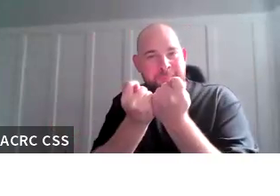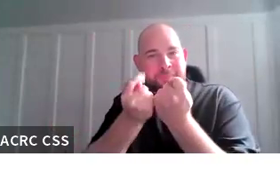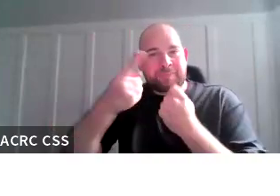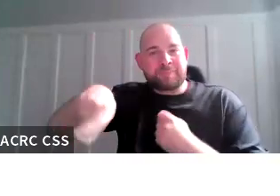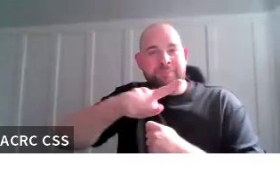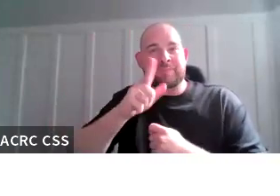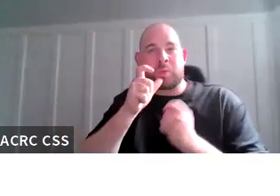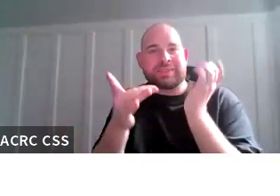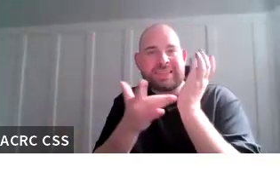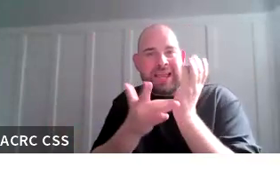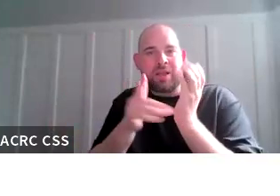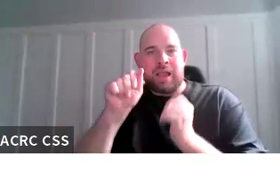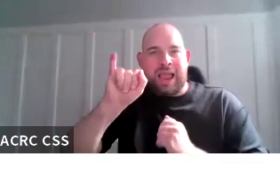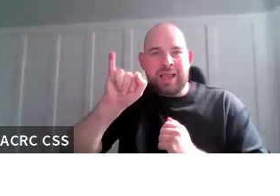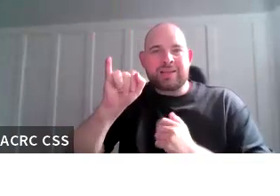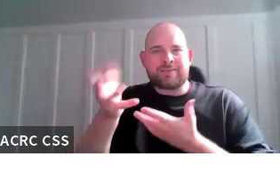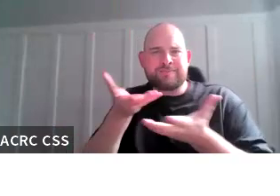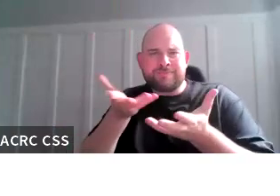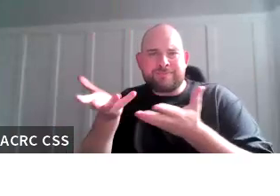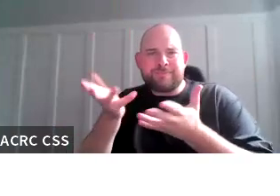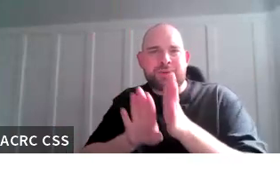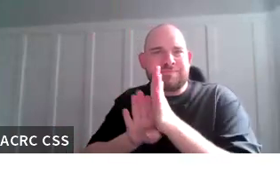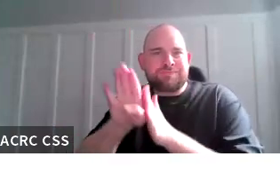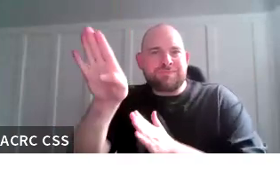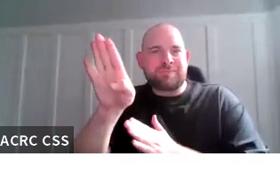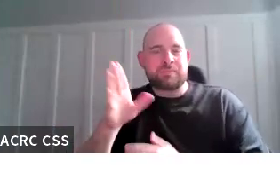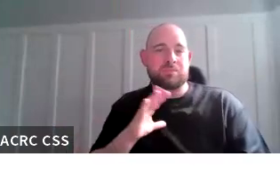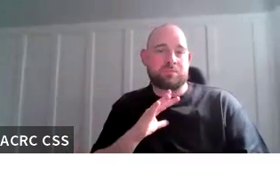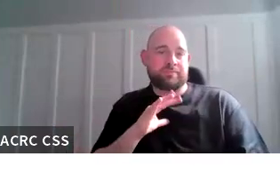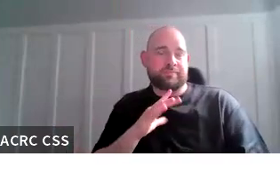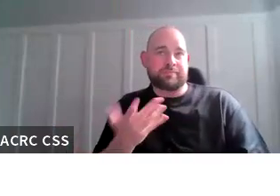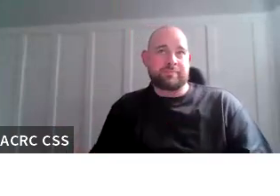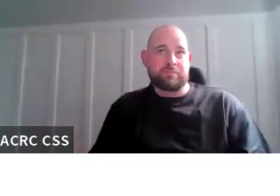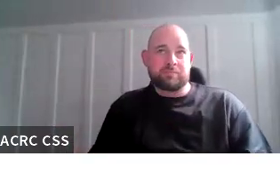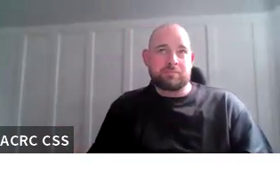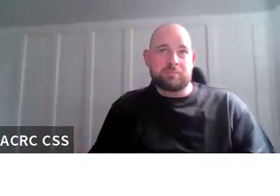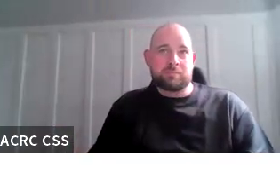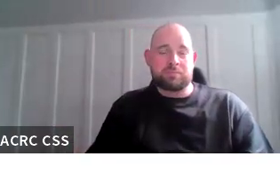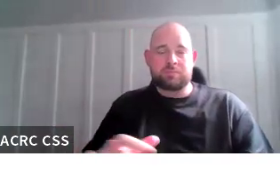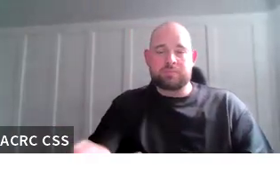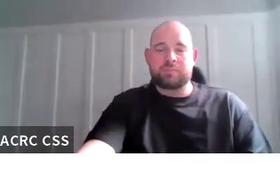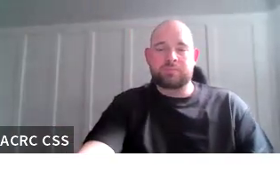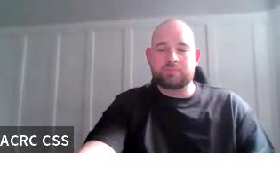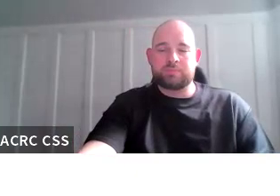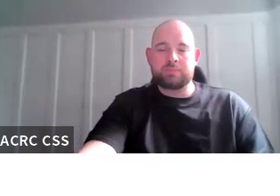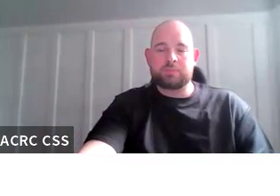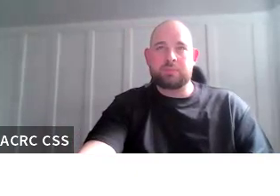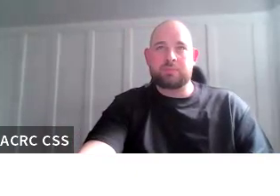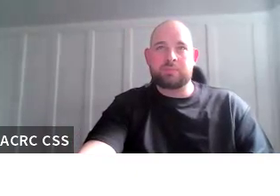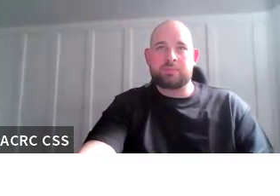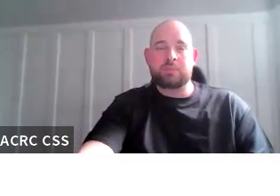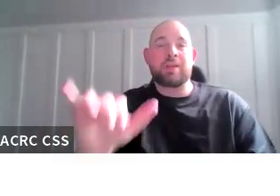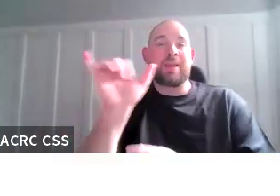was deaf, and he was a part of the working team with the AI tech involved development. So very neat